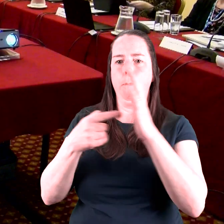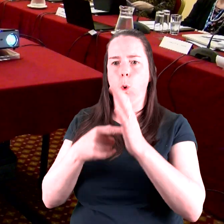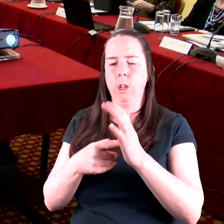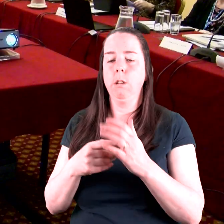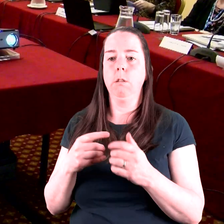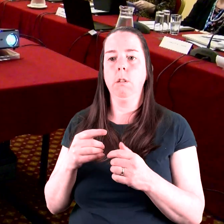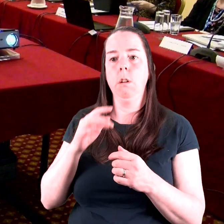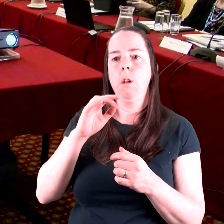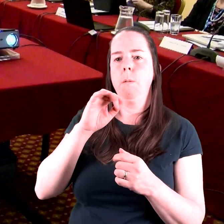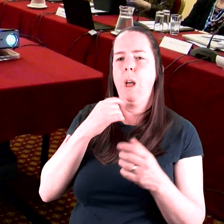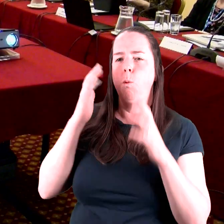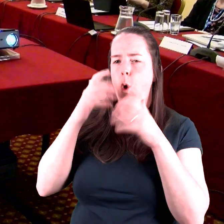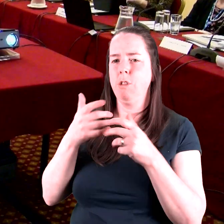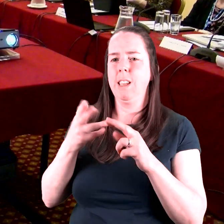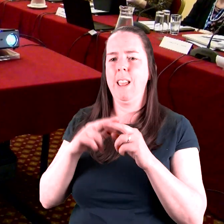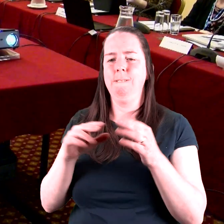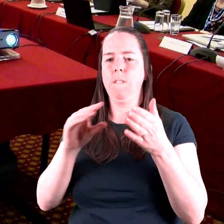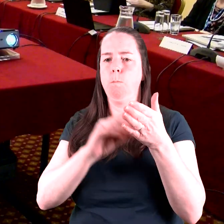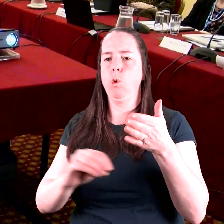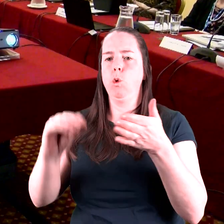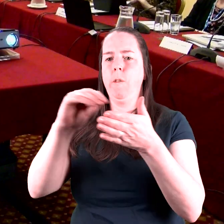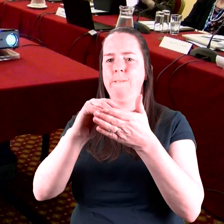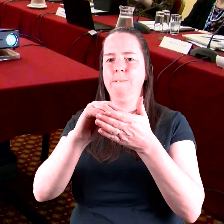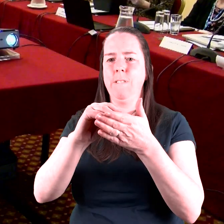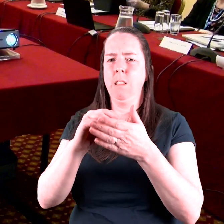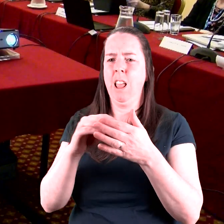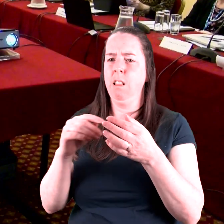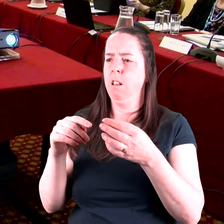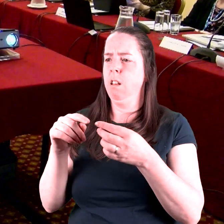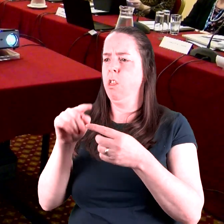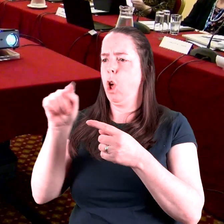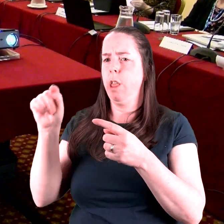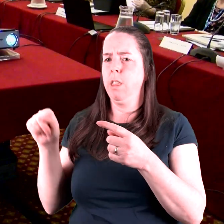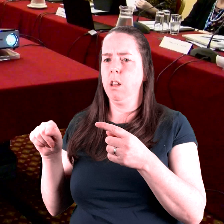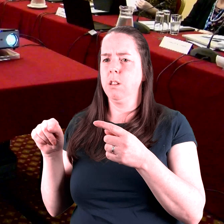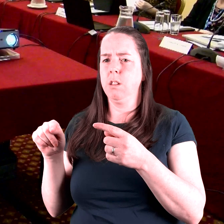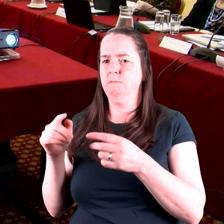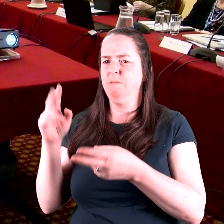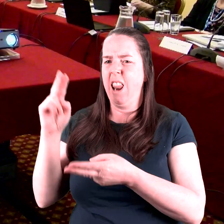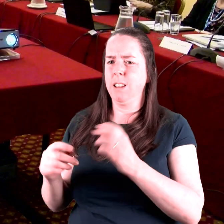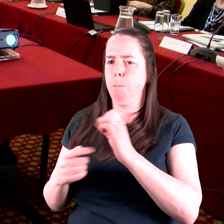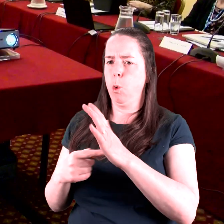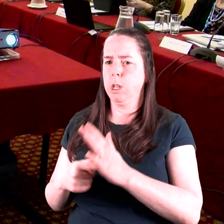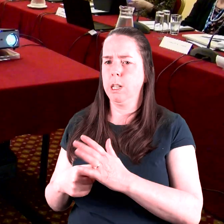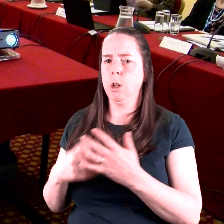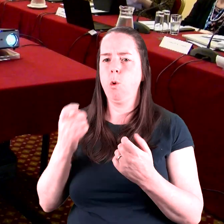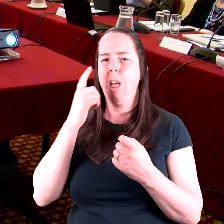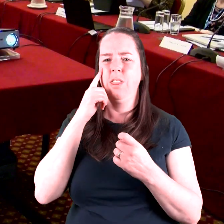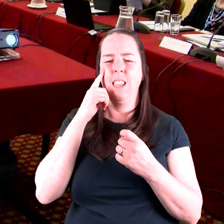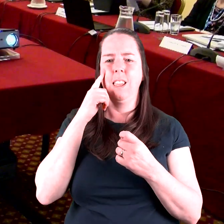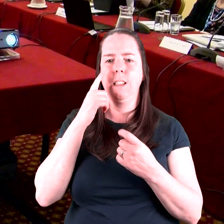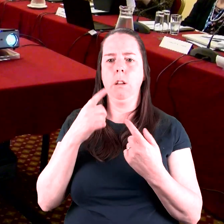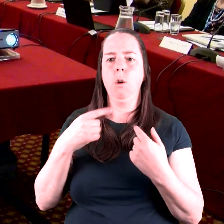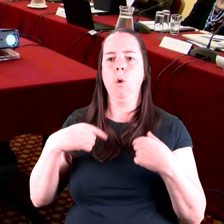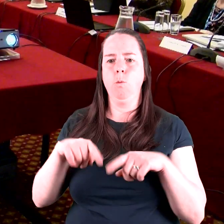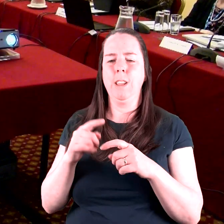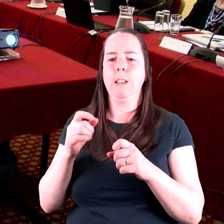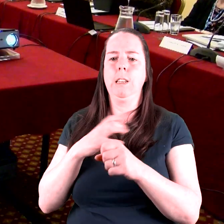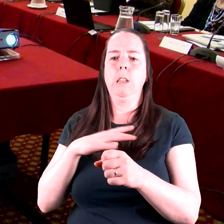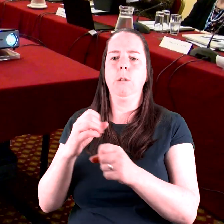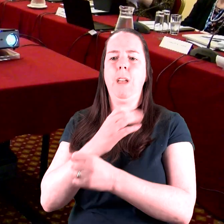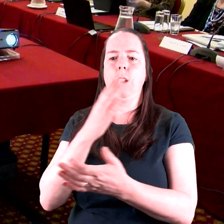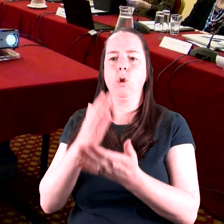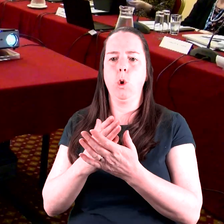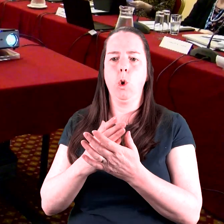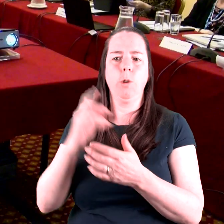red box are also very important. And my worry is if we lift one up, does that mean all the other 3 are less important too? So I think it's on us, when we're delivering